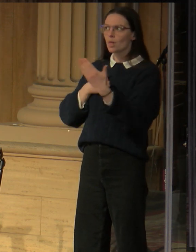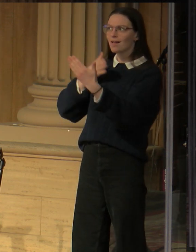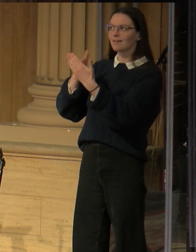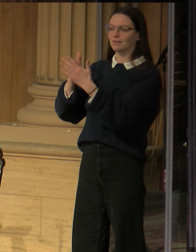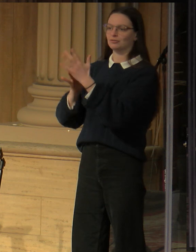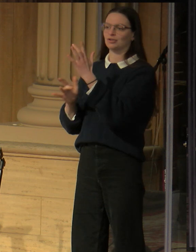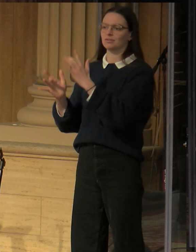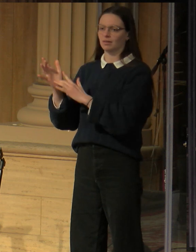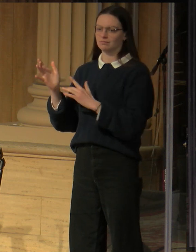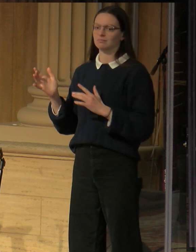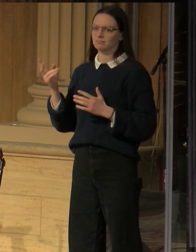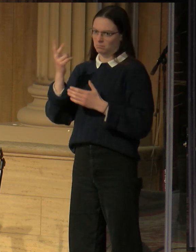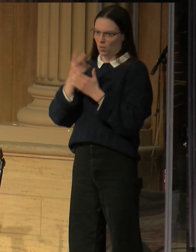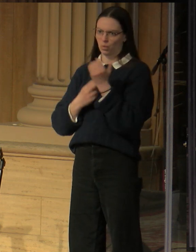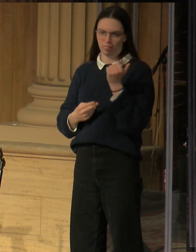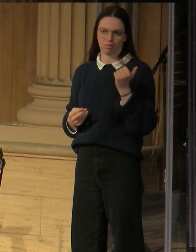Jesus.